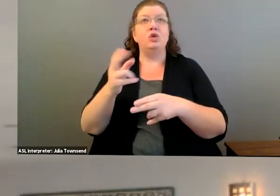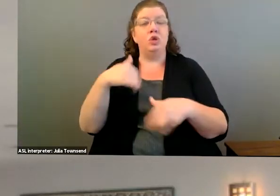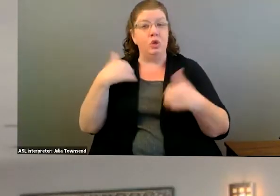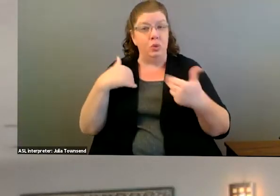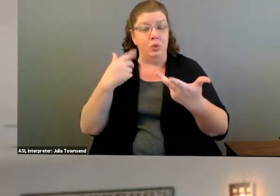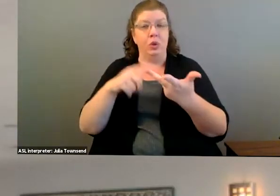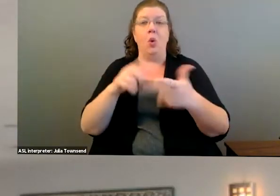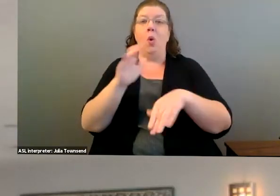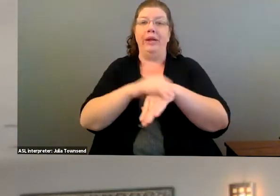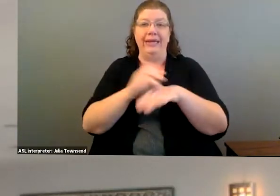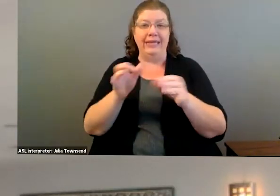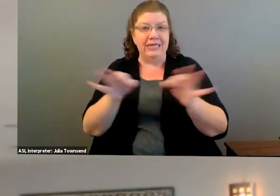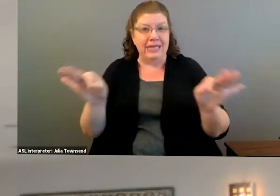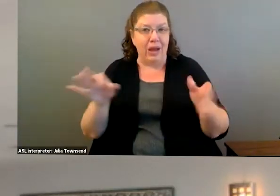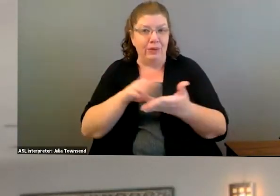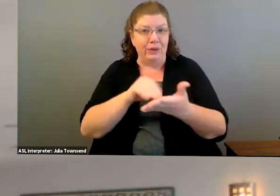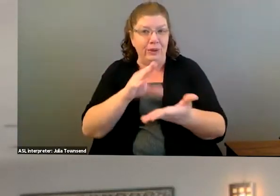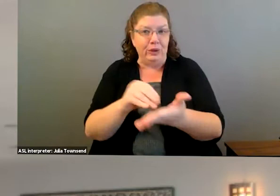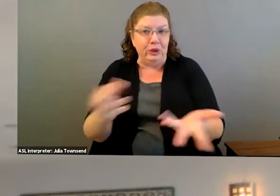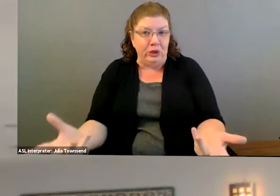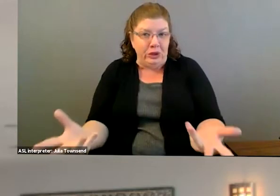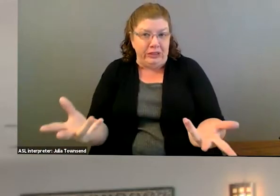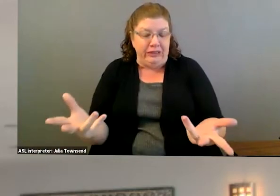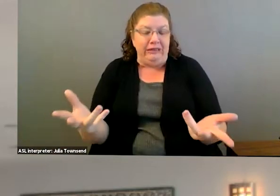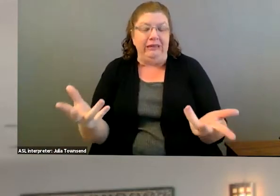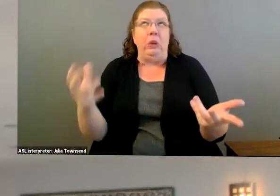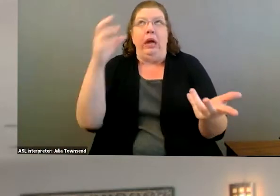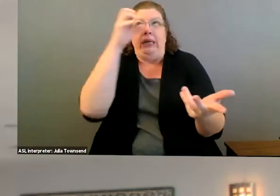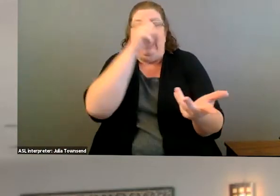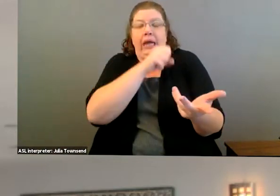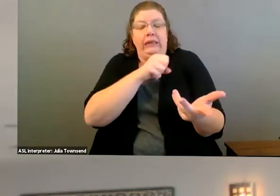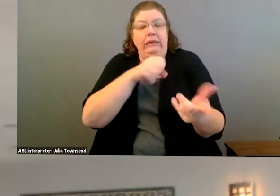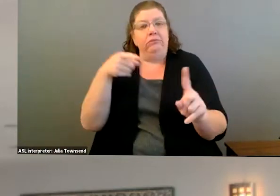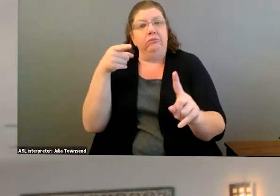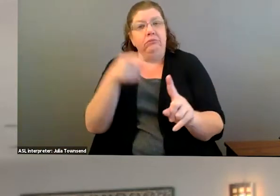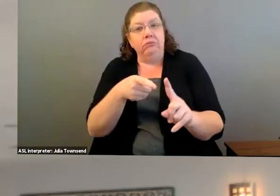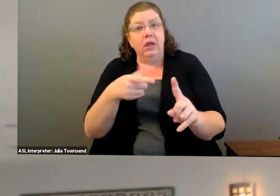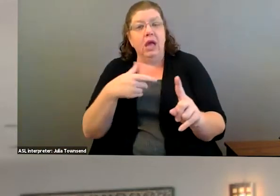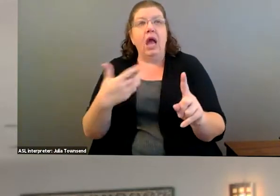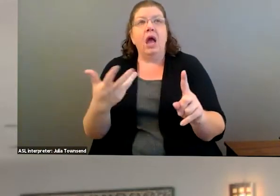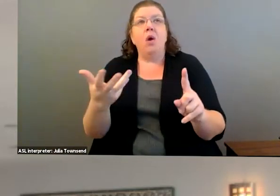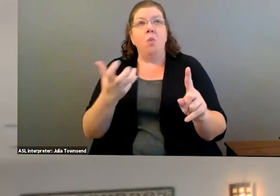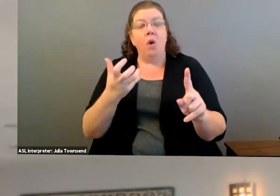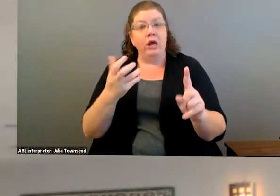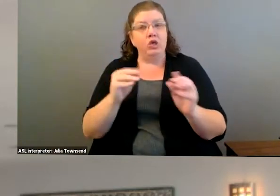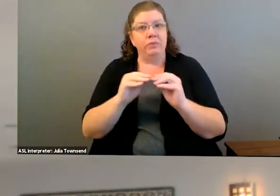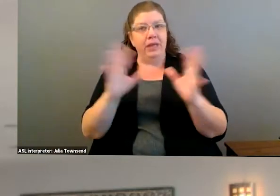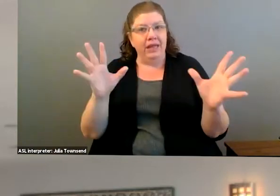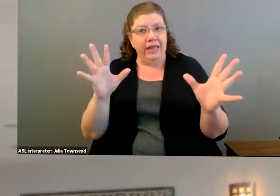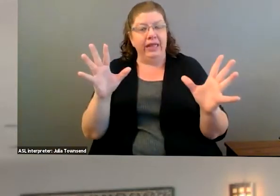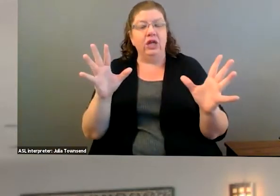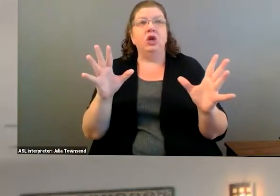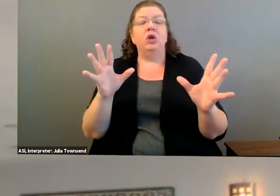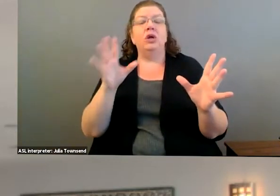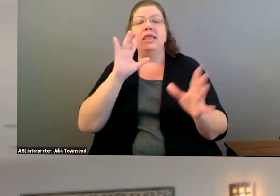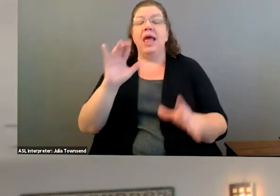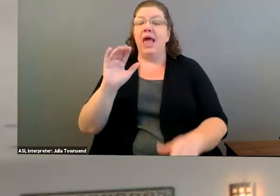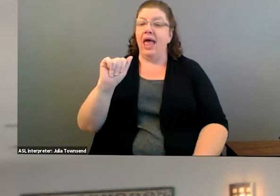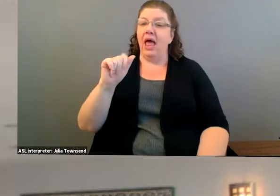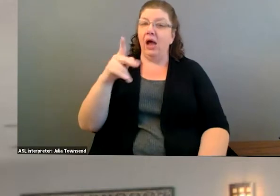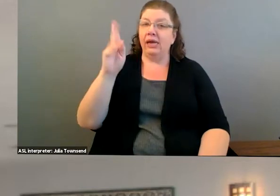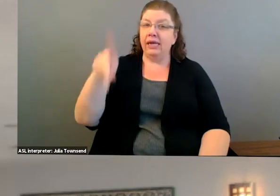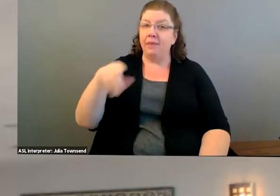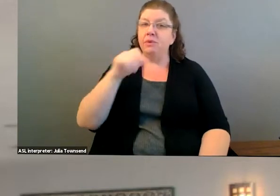So I guess the thing that I want to be clear about is that LCAP is supposed